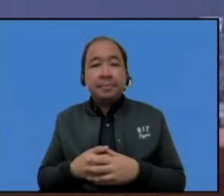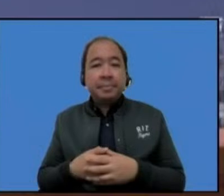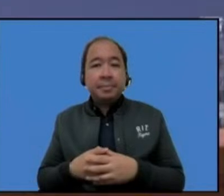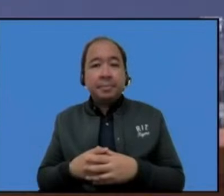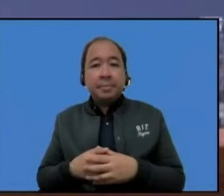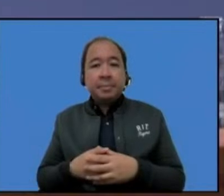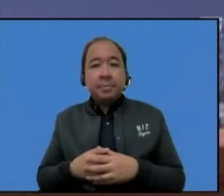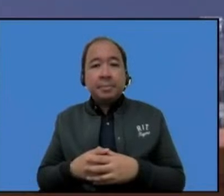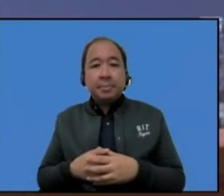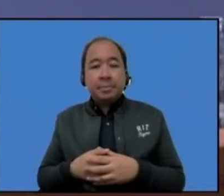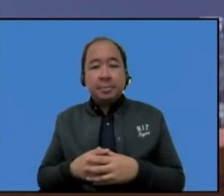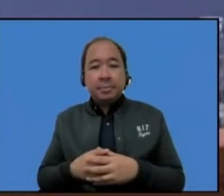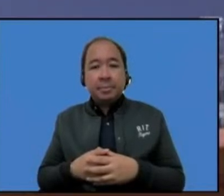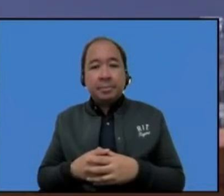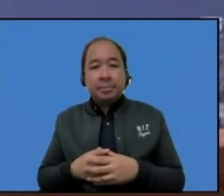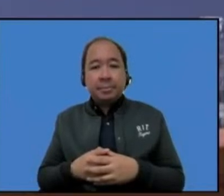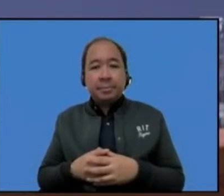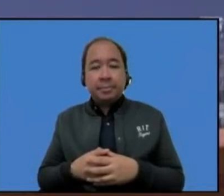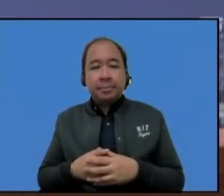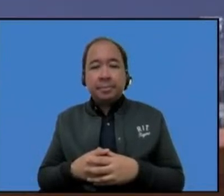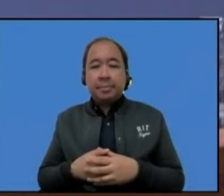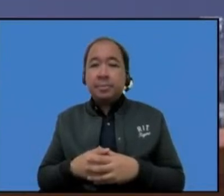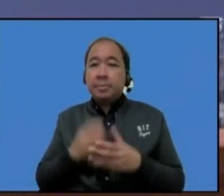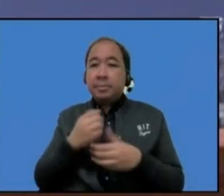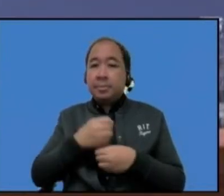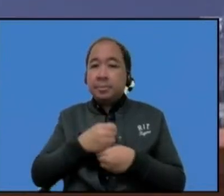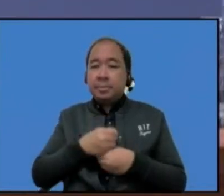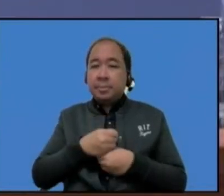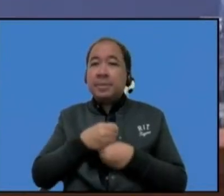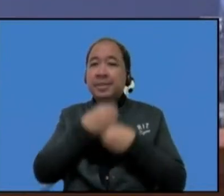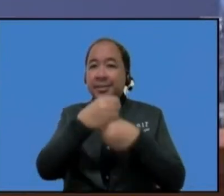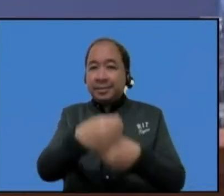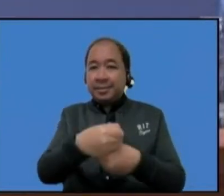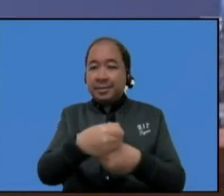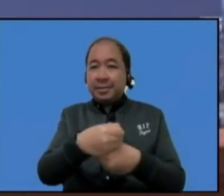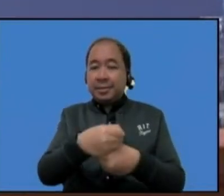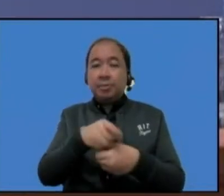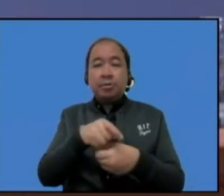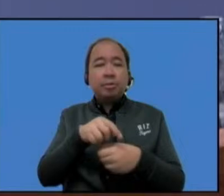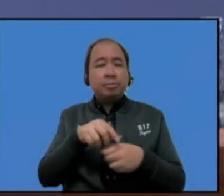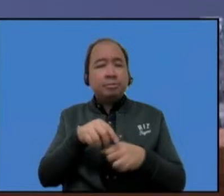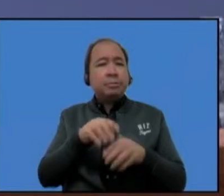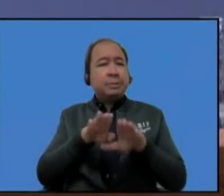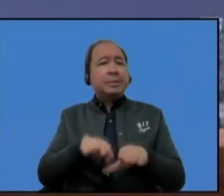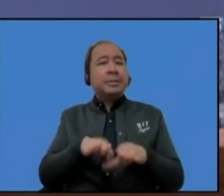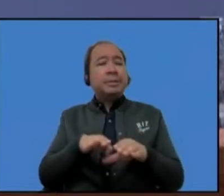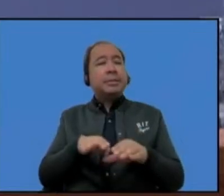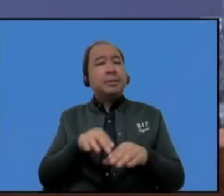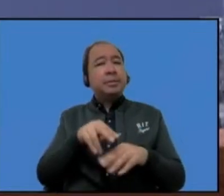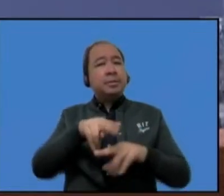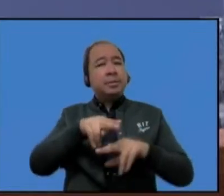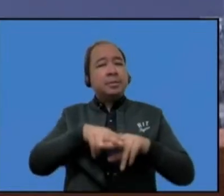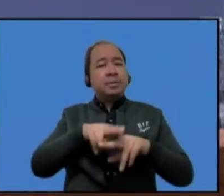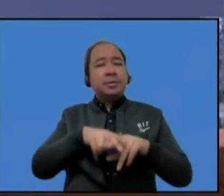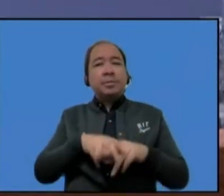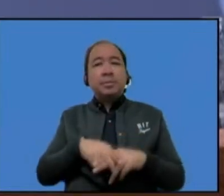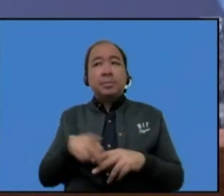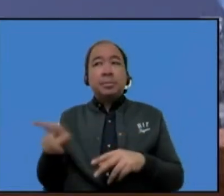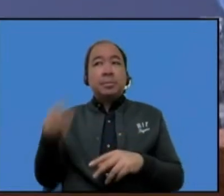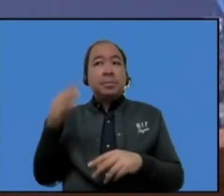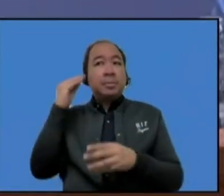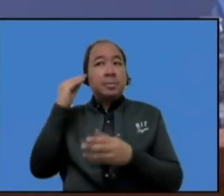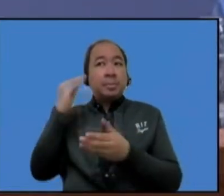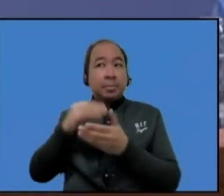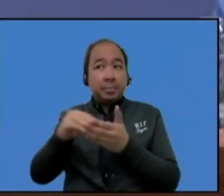Delegate called upon will speak from the seat. The Secretariat has received speaking